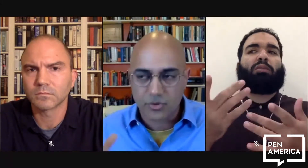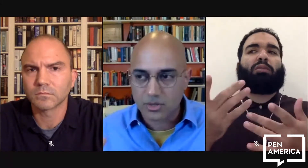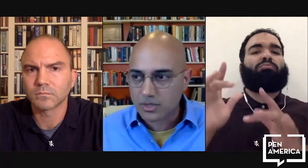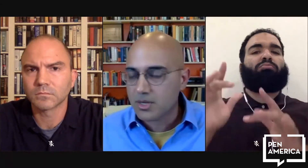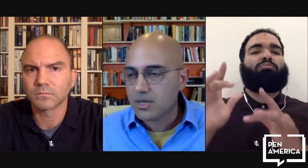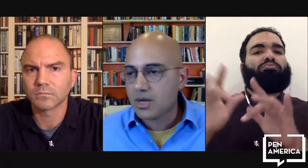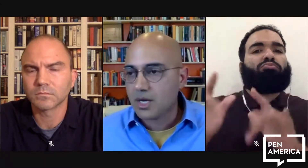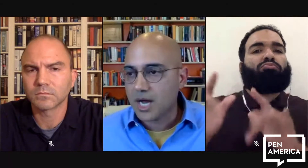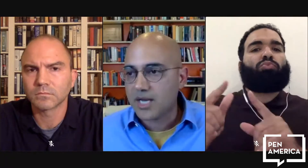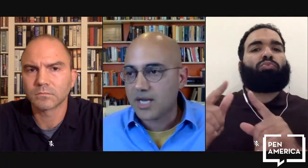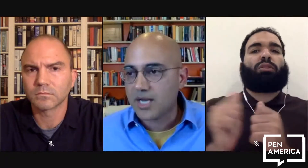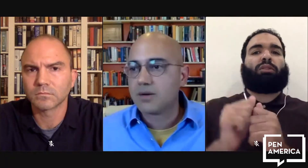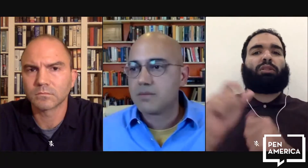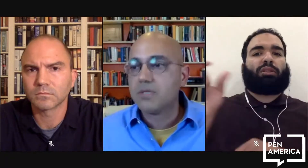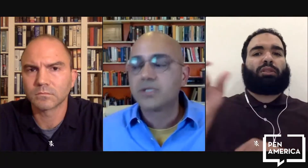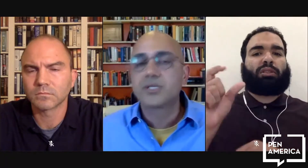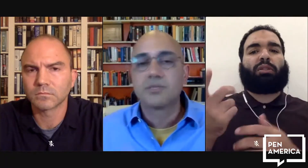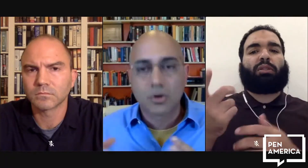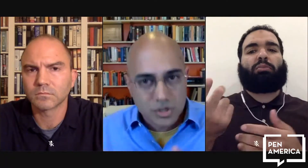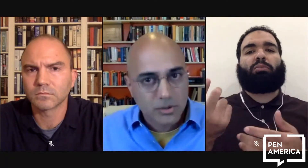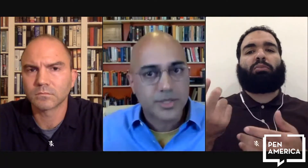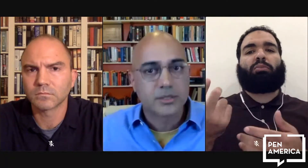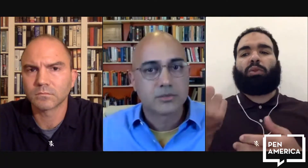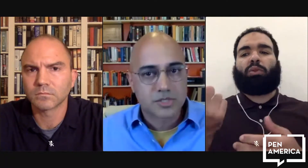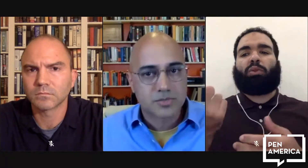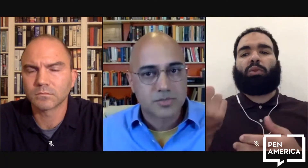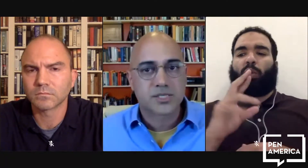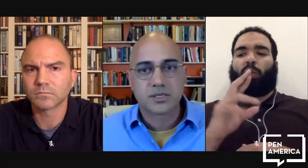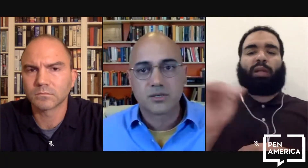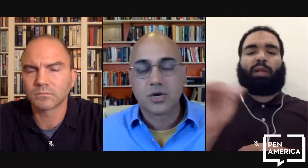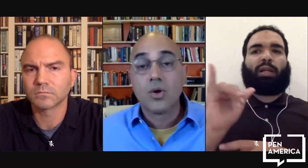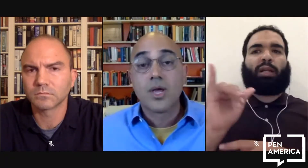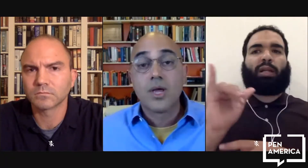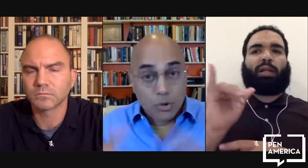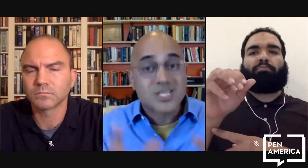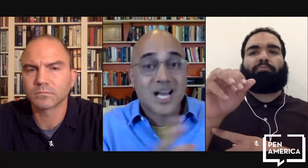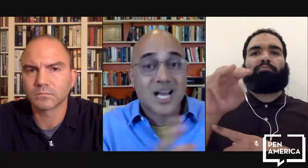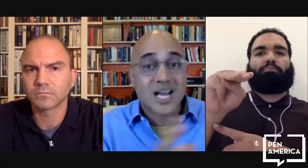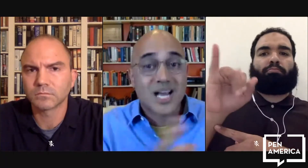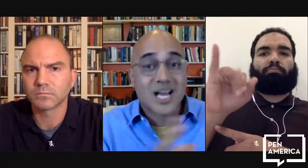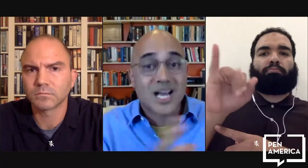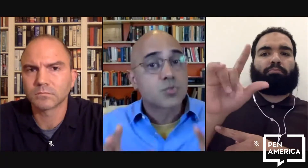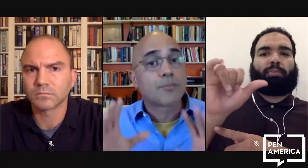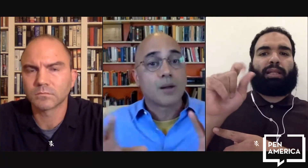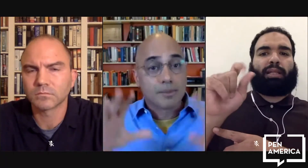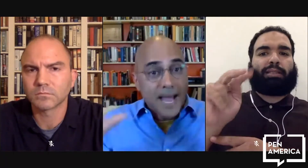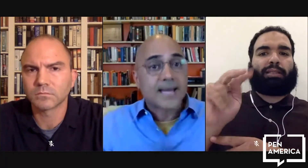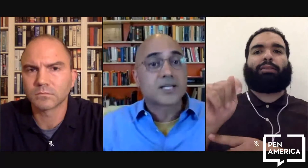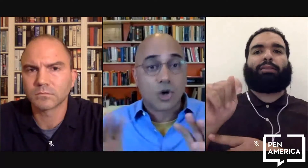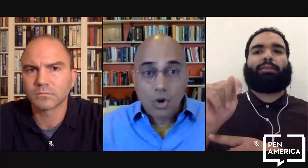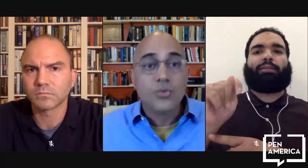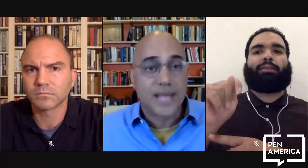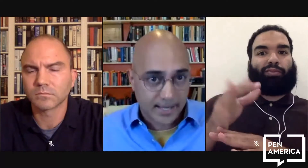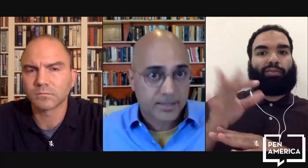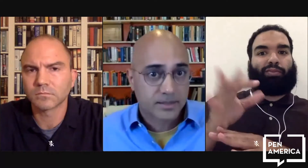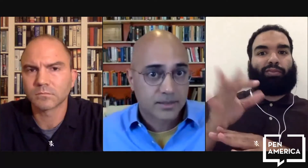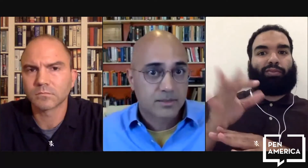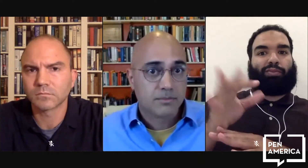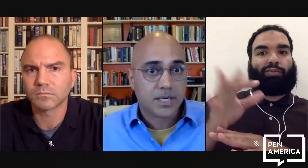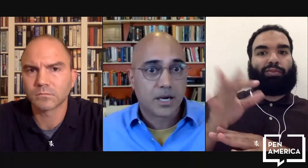sympathy for a kind of militant post-colonial response. And, you know, post 9/11 became much more problematic to own